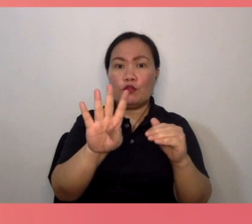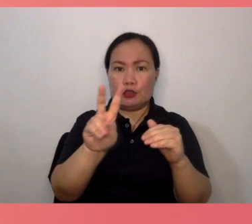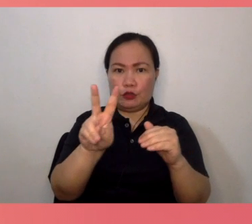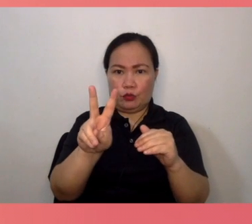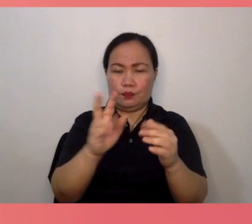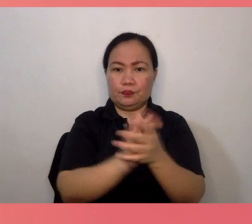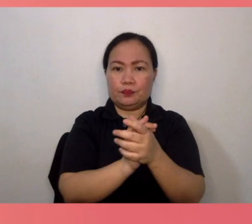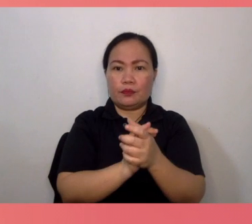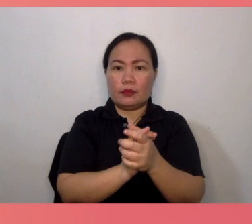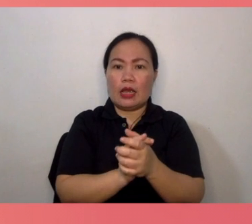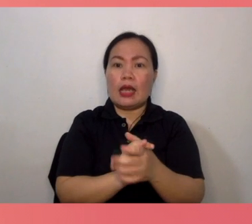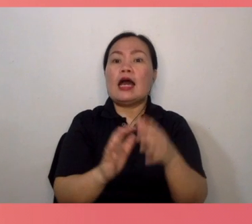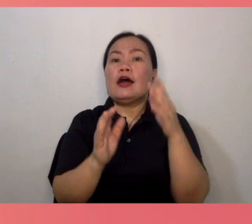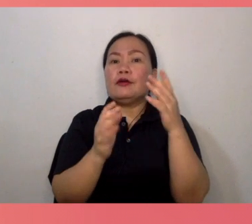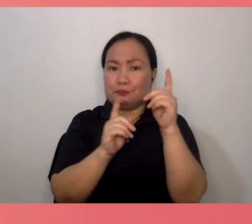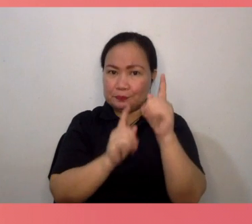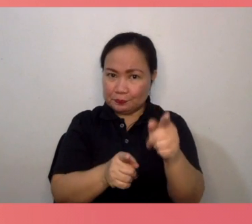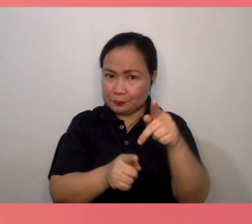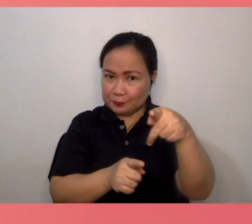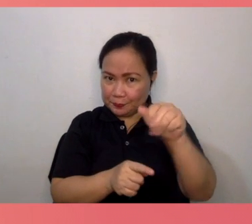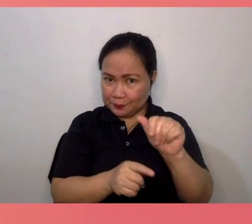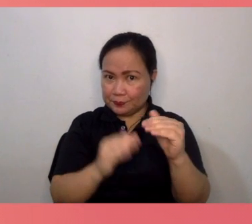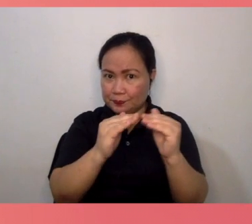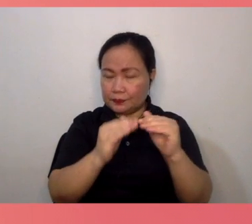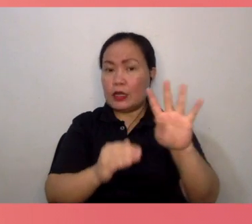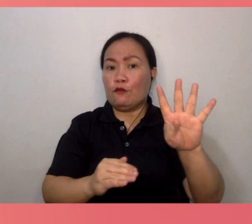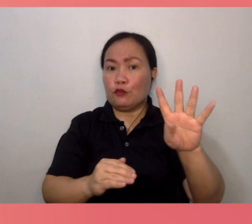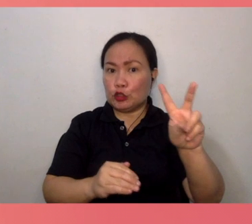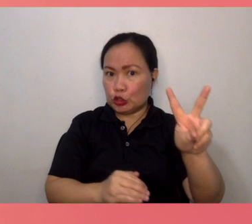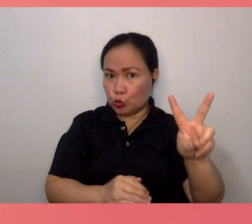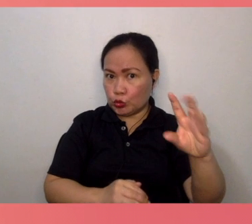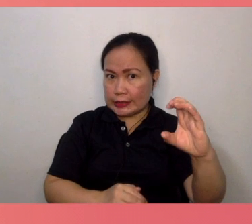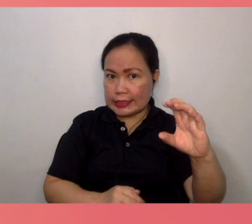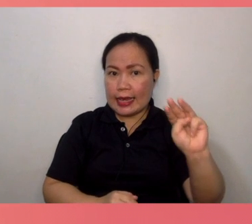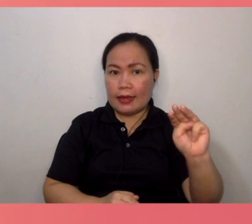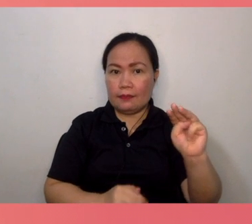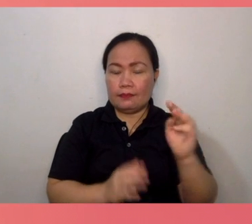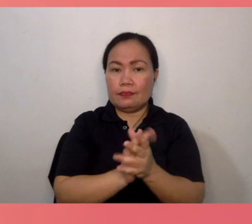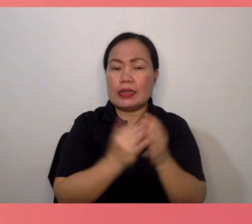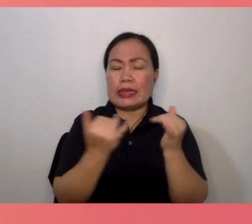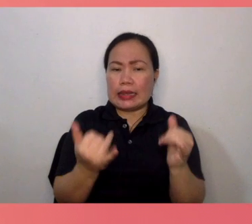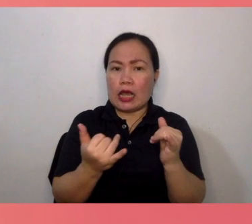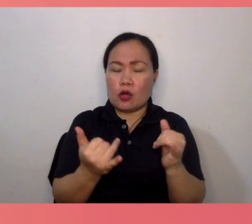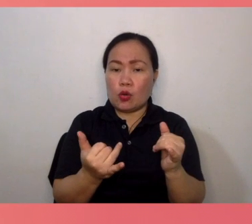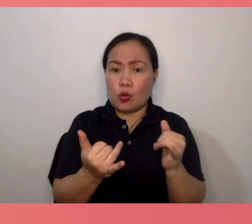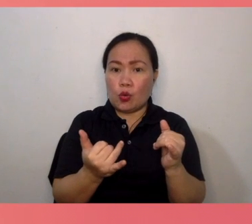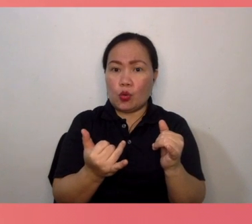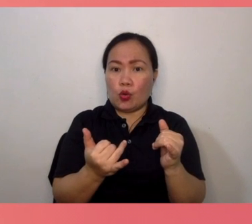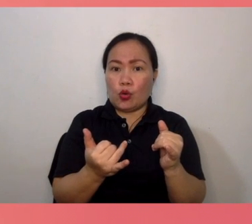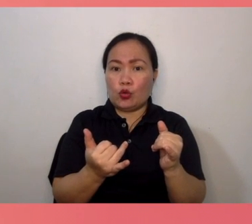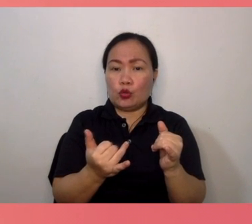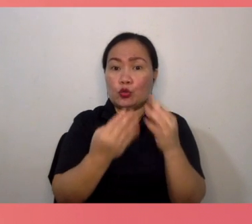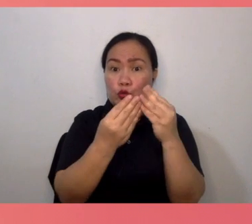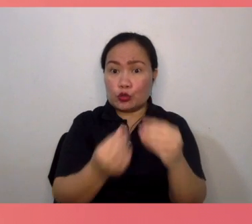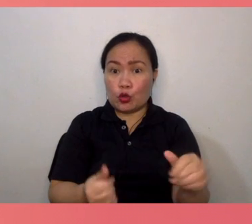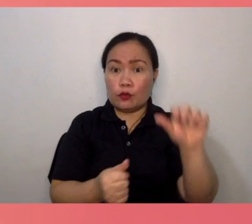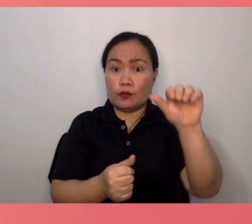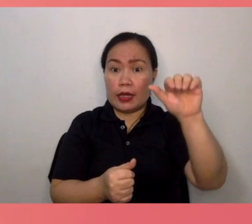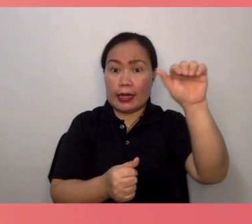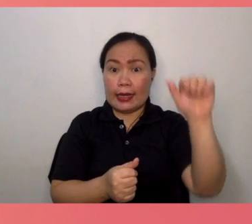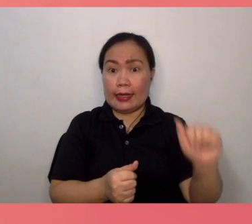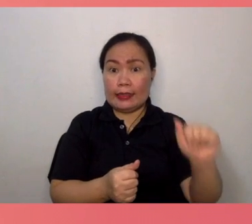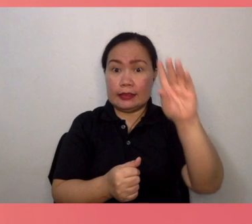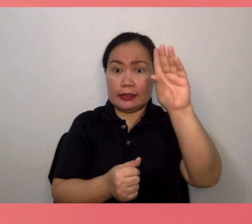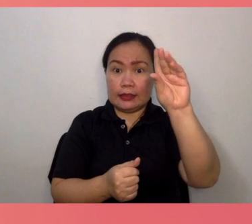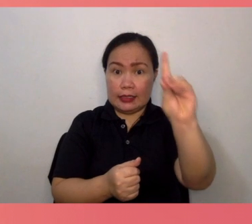Okay. So, nakuha na natin yung ating PA, which is 42 centimeters. So, now, para makuha natin si AD, we